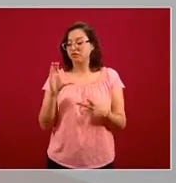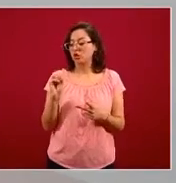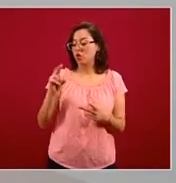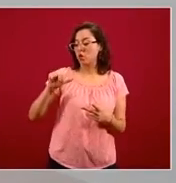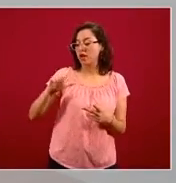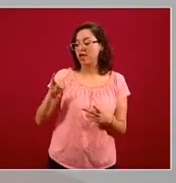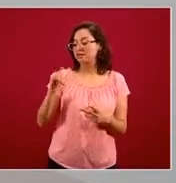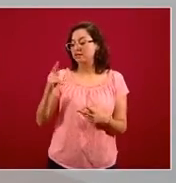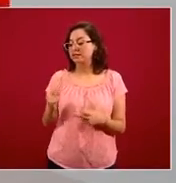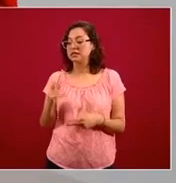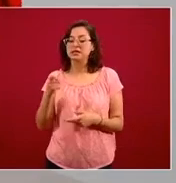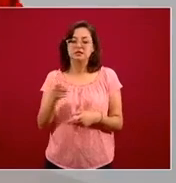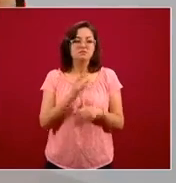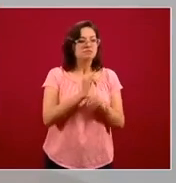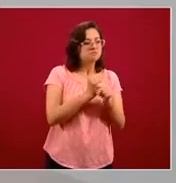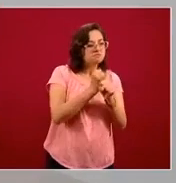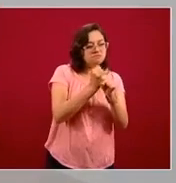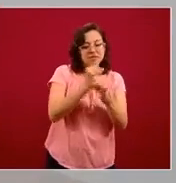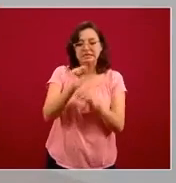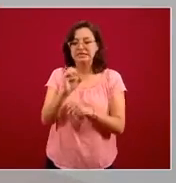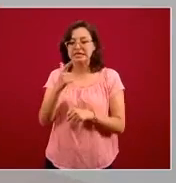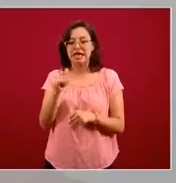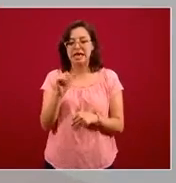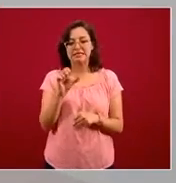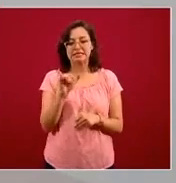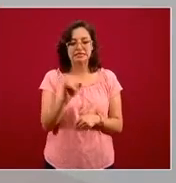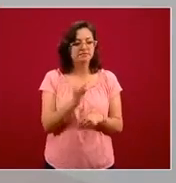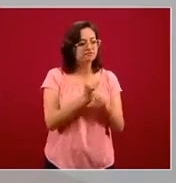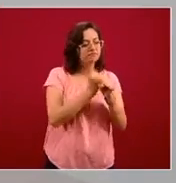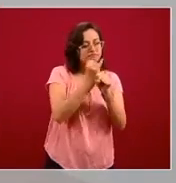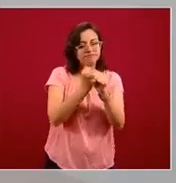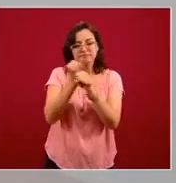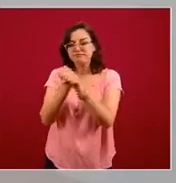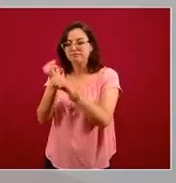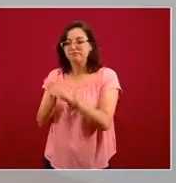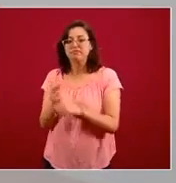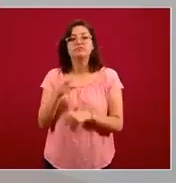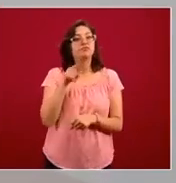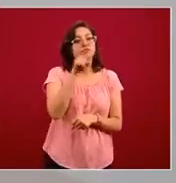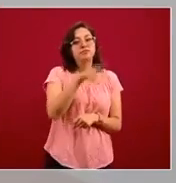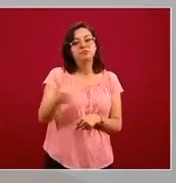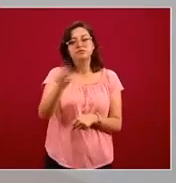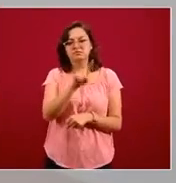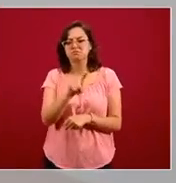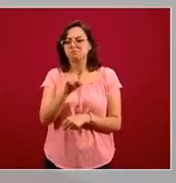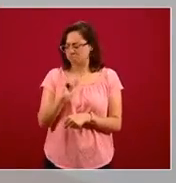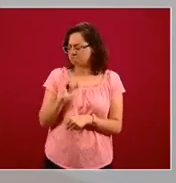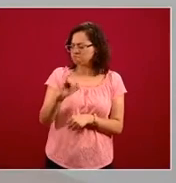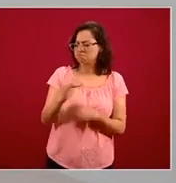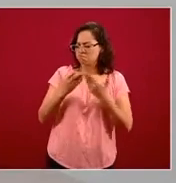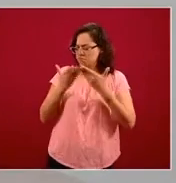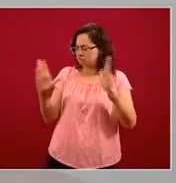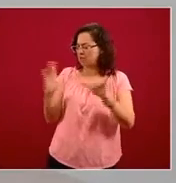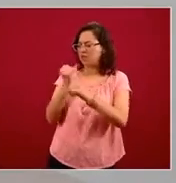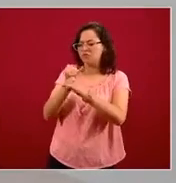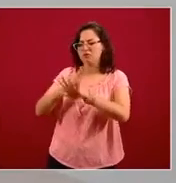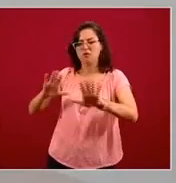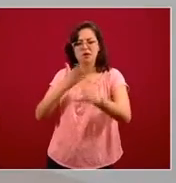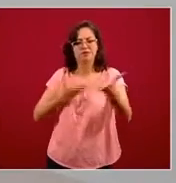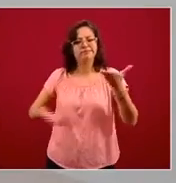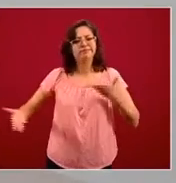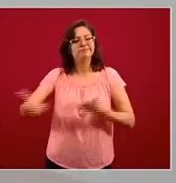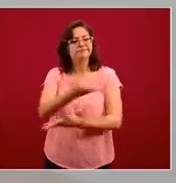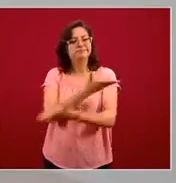collaboration. And with those public research institutions, they have been so generous in